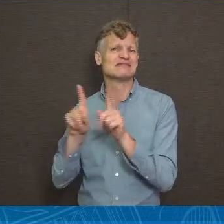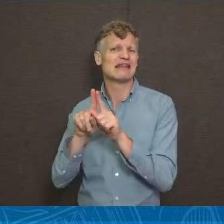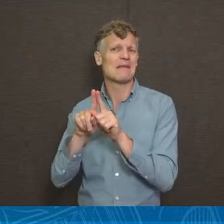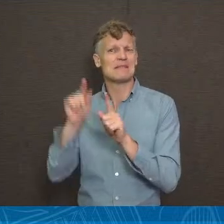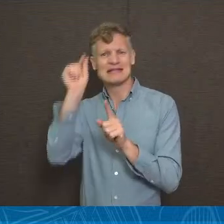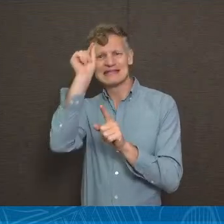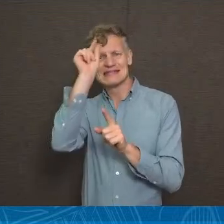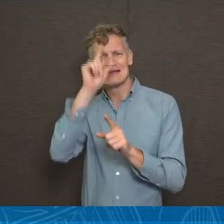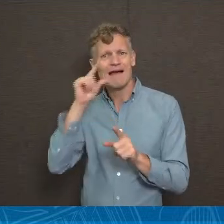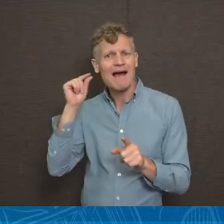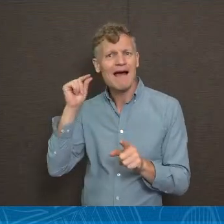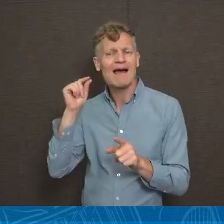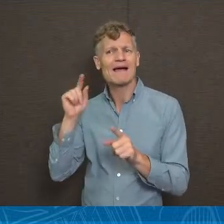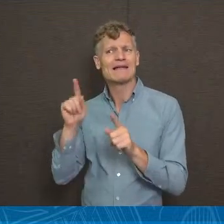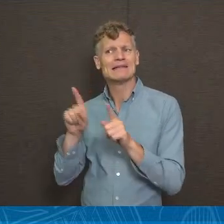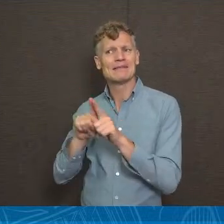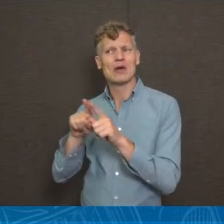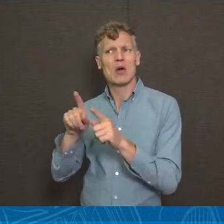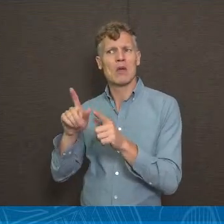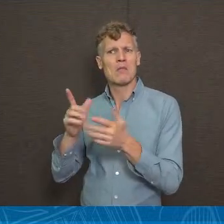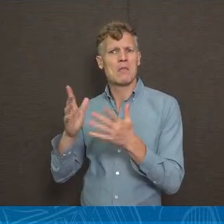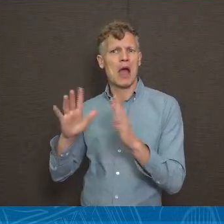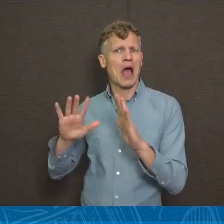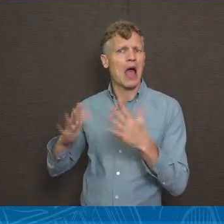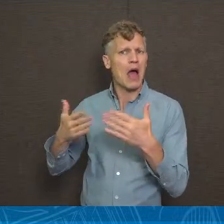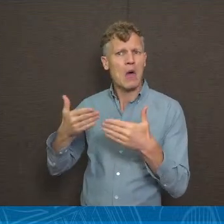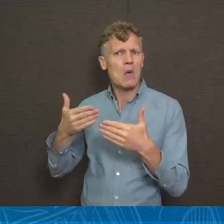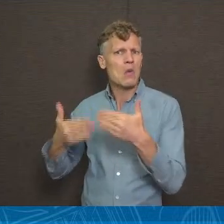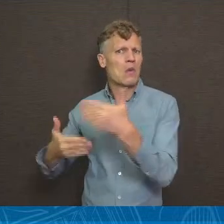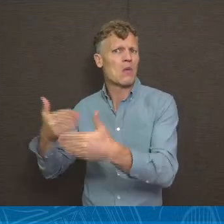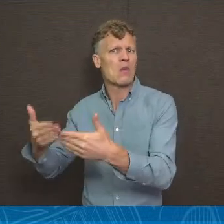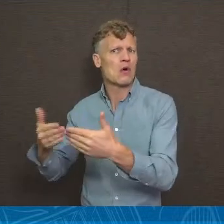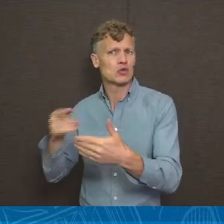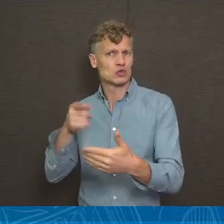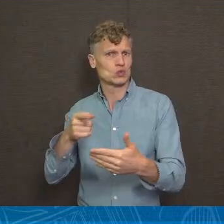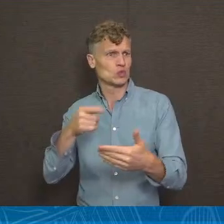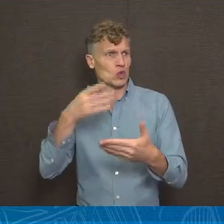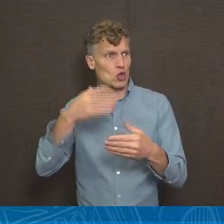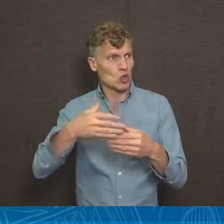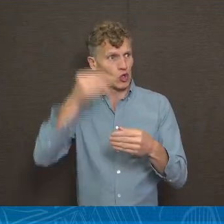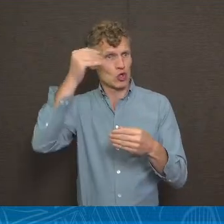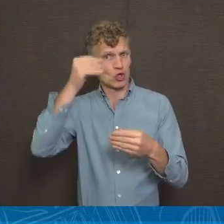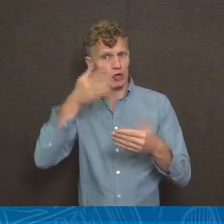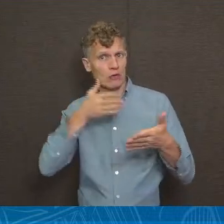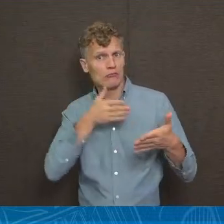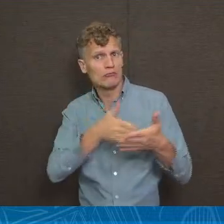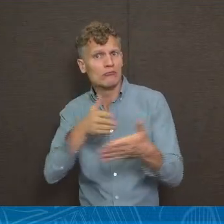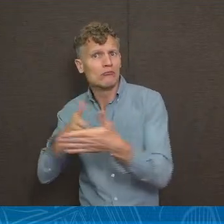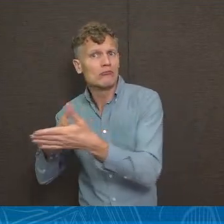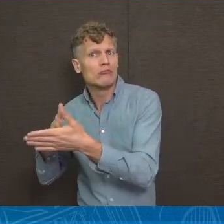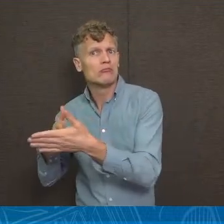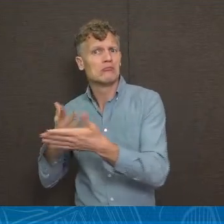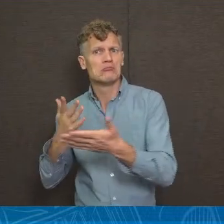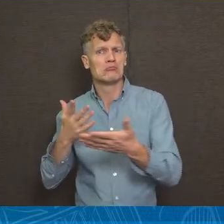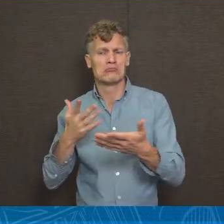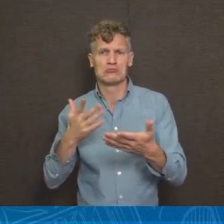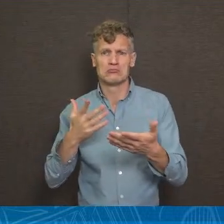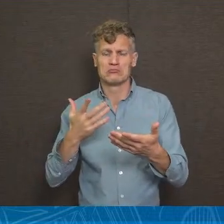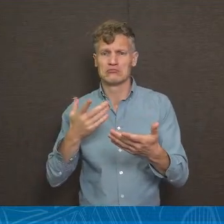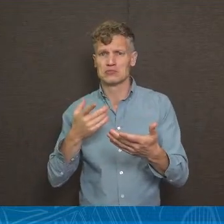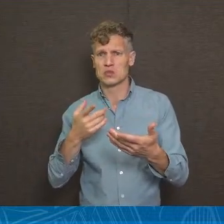and what the challenges you have faced, because we learned from you to face the challenges, and so that we can, if